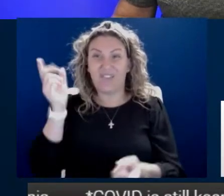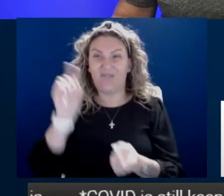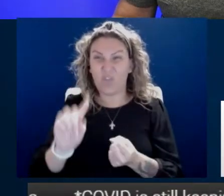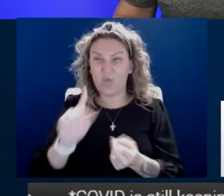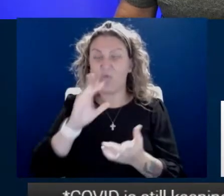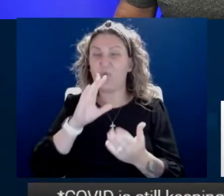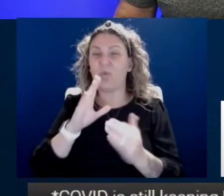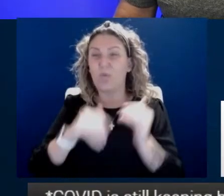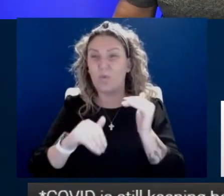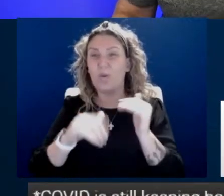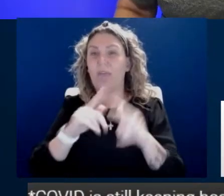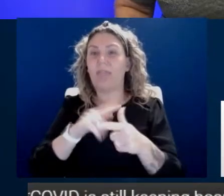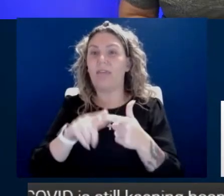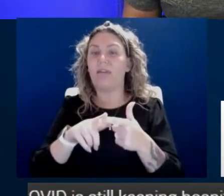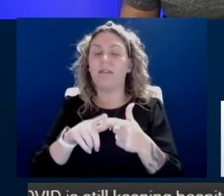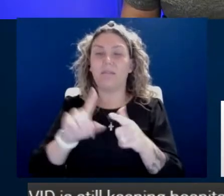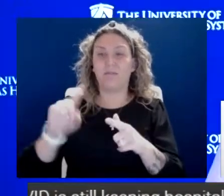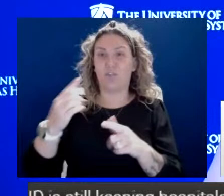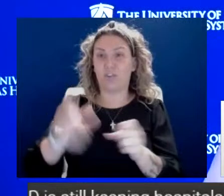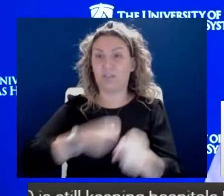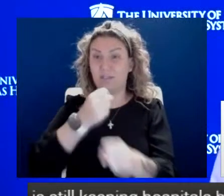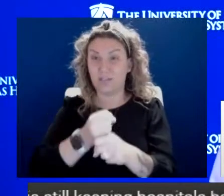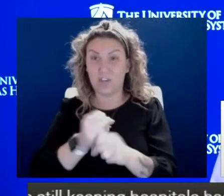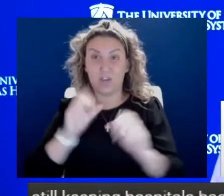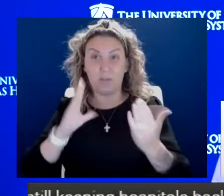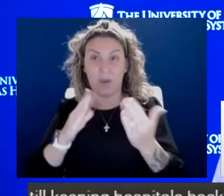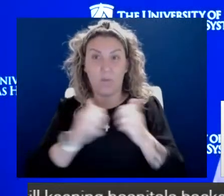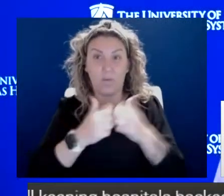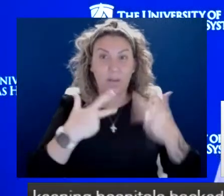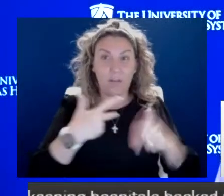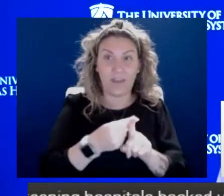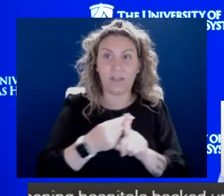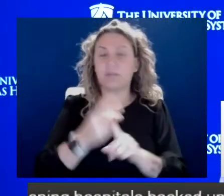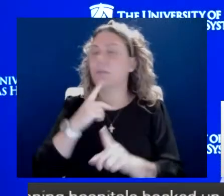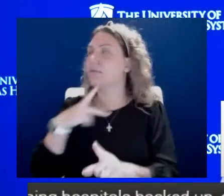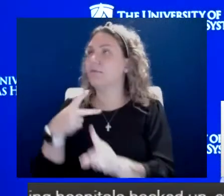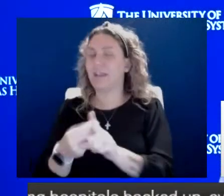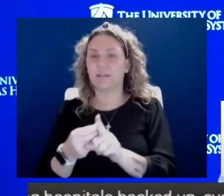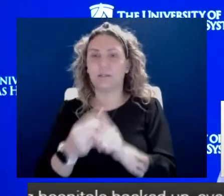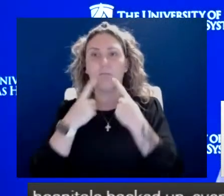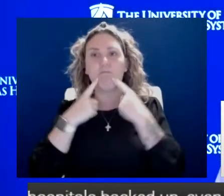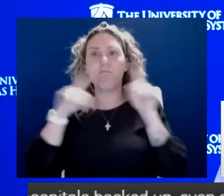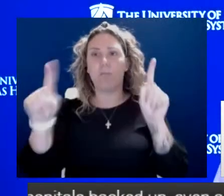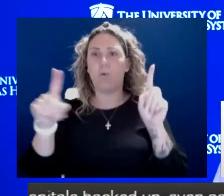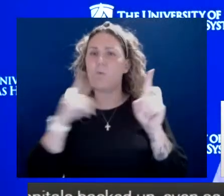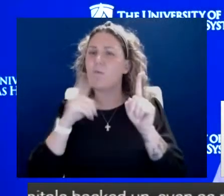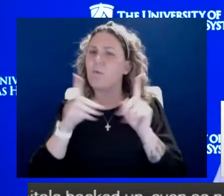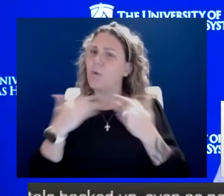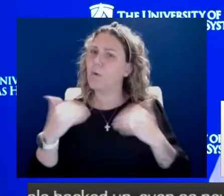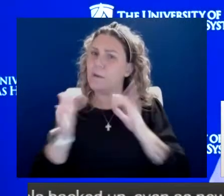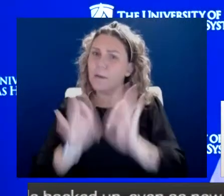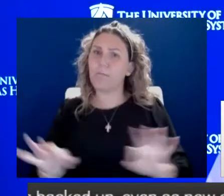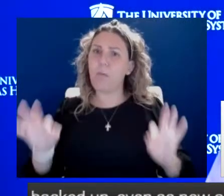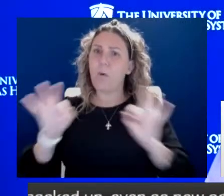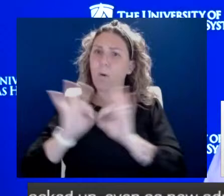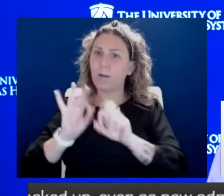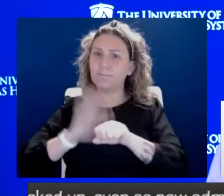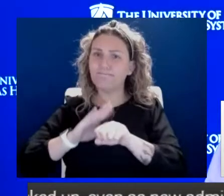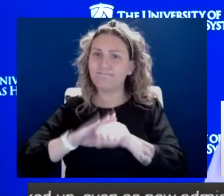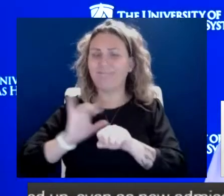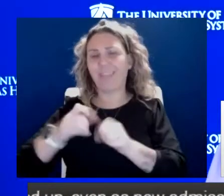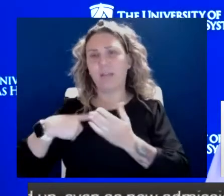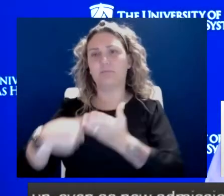during the vaccination. Your thoughts on that? I mean, vaccination works. It is extremely important. We know that debate continues